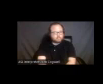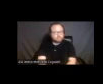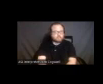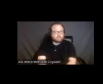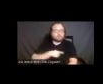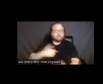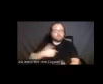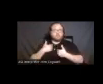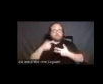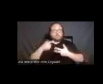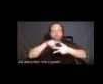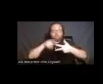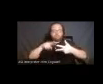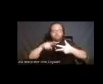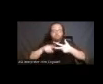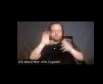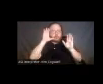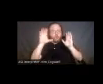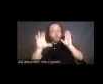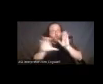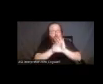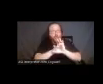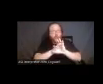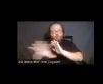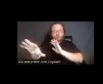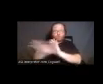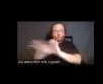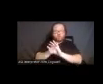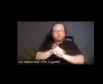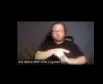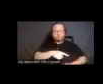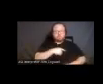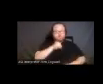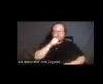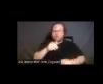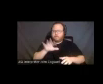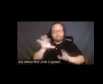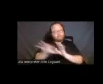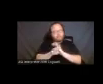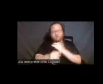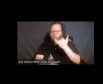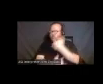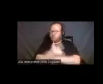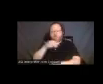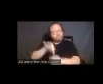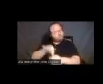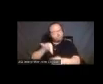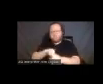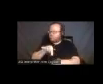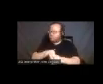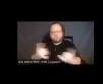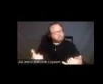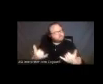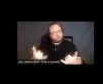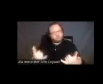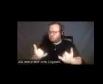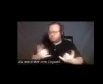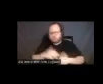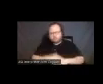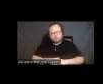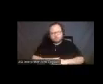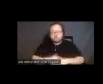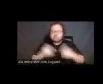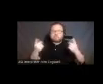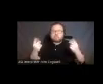We have 3 logos to pick from. We're not picking today. We're not voting today. We are